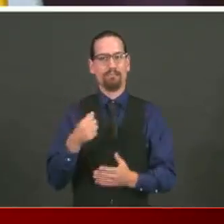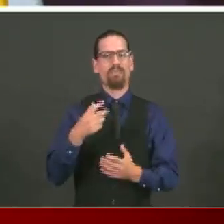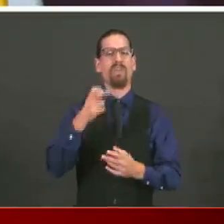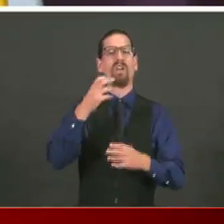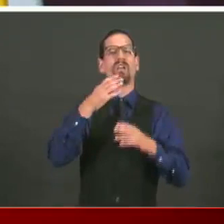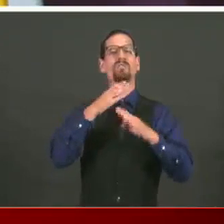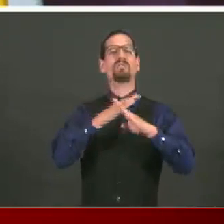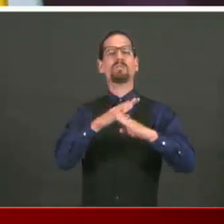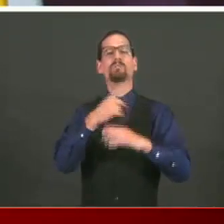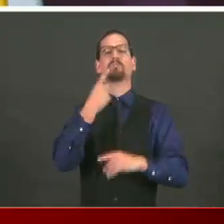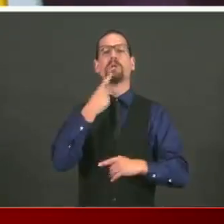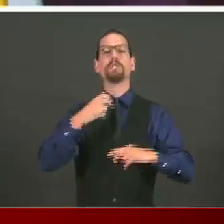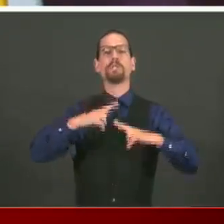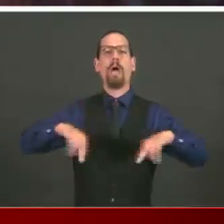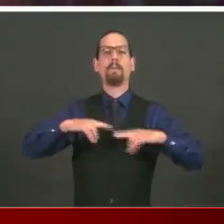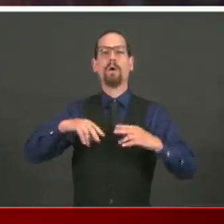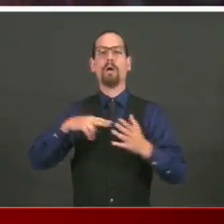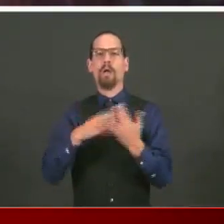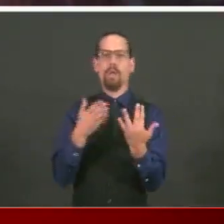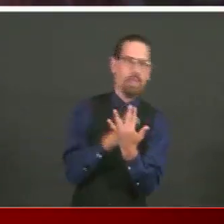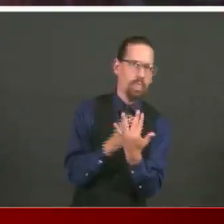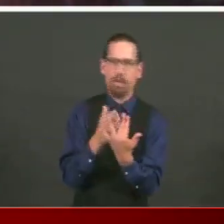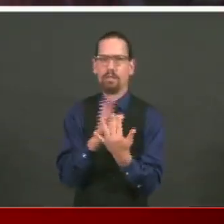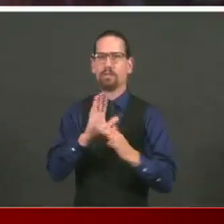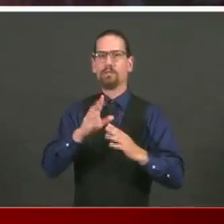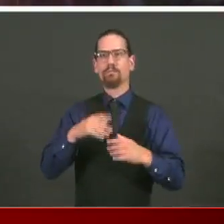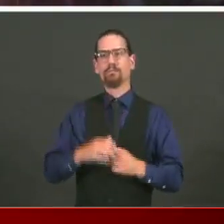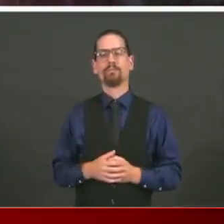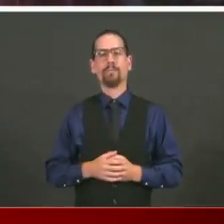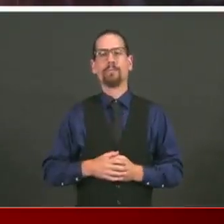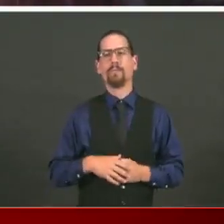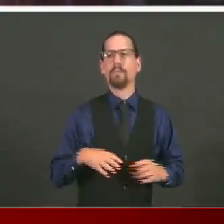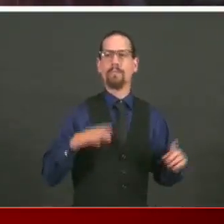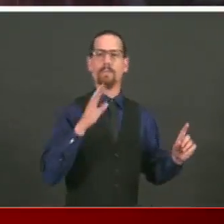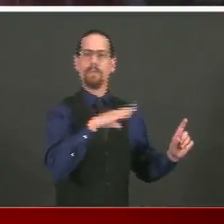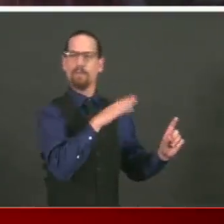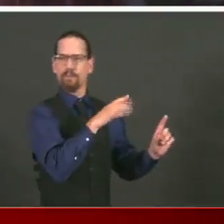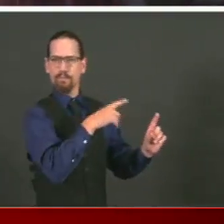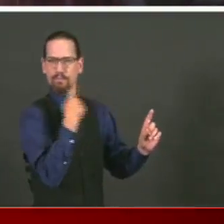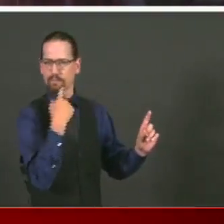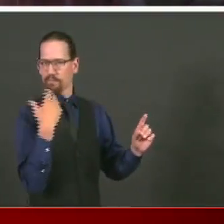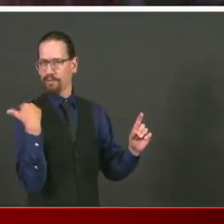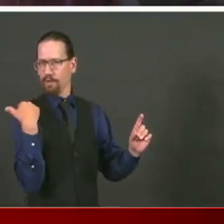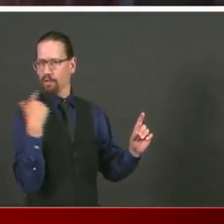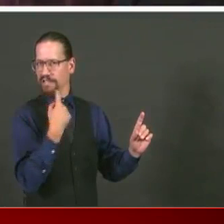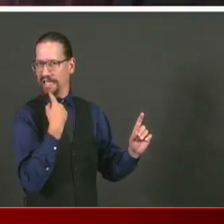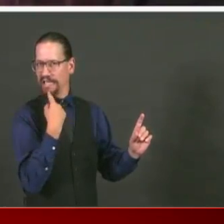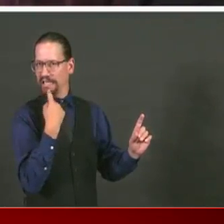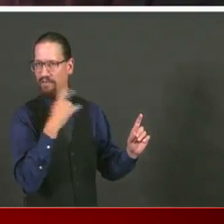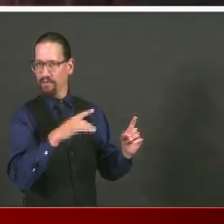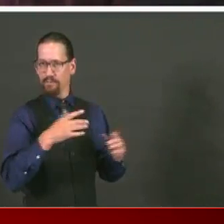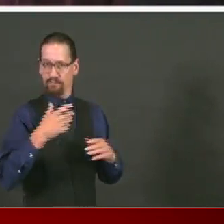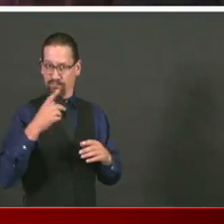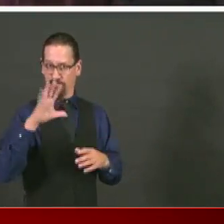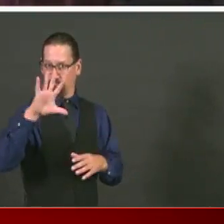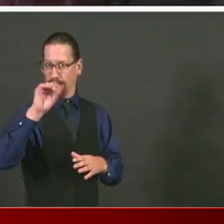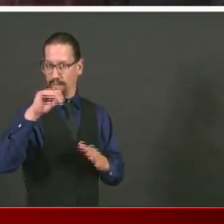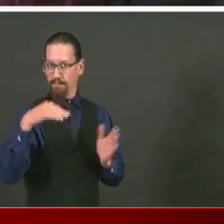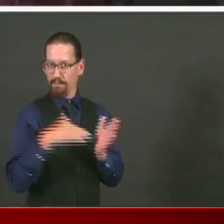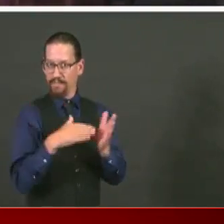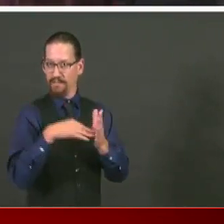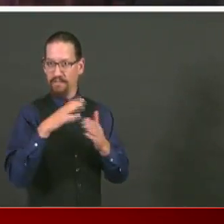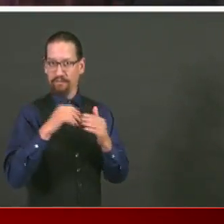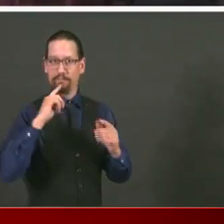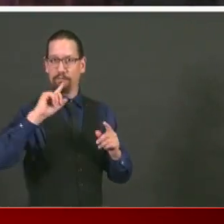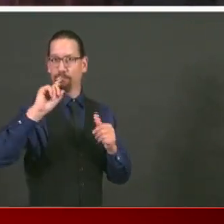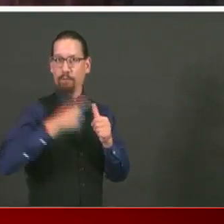needs 3 weeks, I think it's worth the extra week. So just again, before he gets to specifics, you said $50 million in a first round. Yes. And then can you, again, you